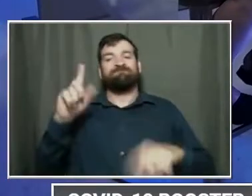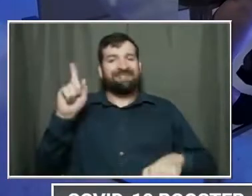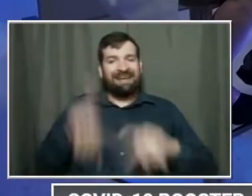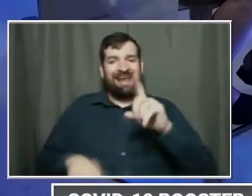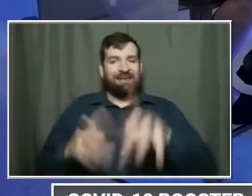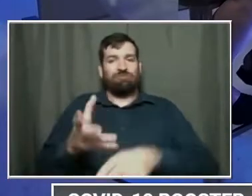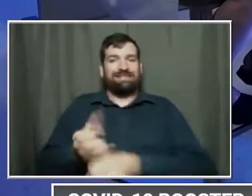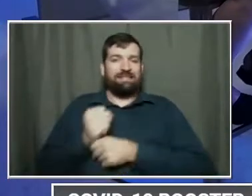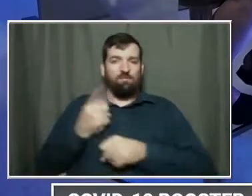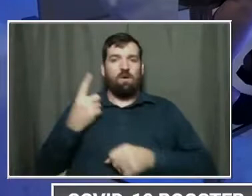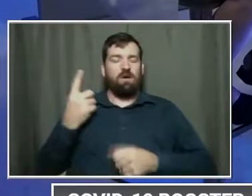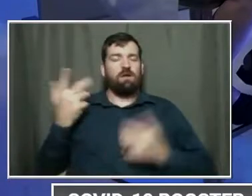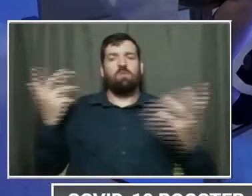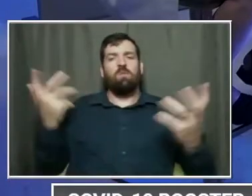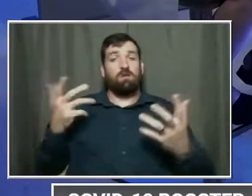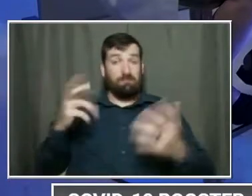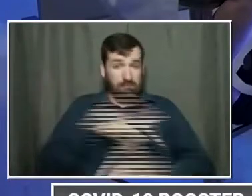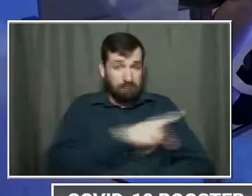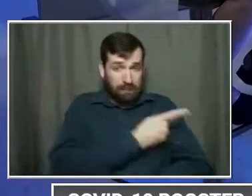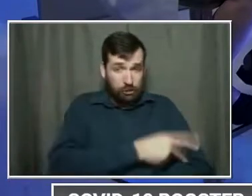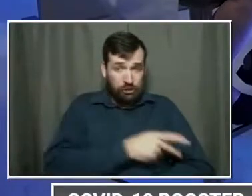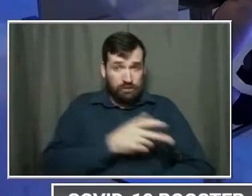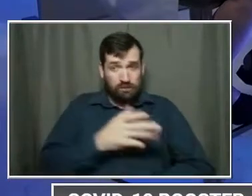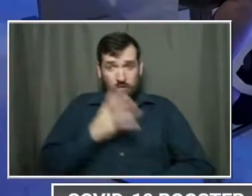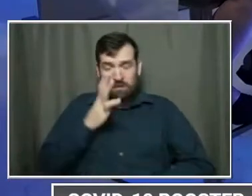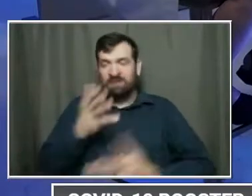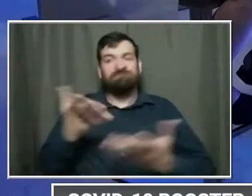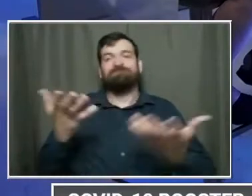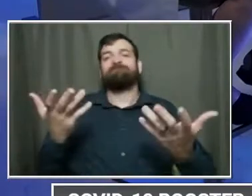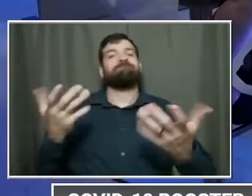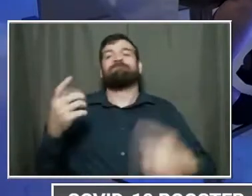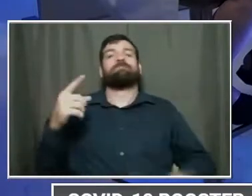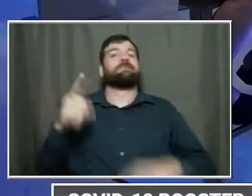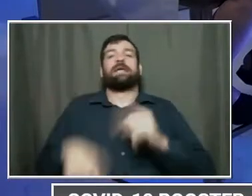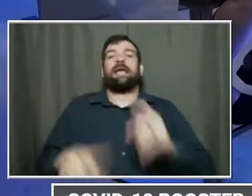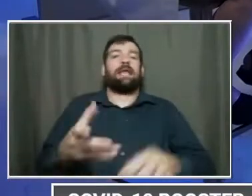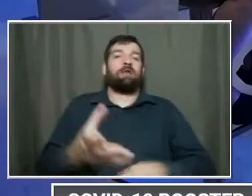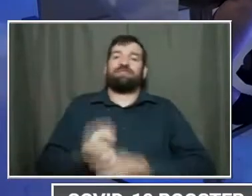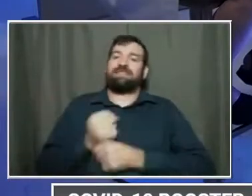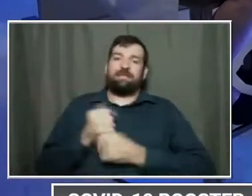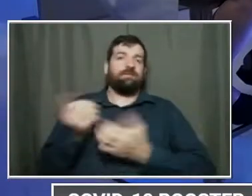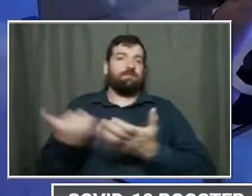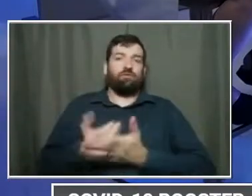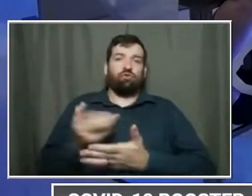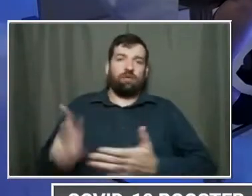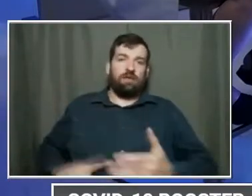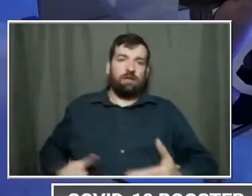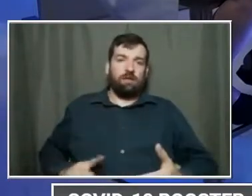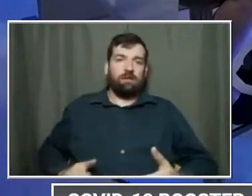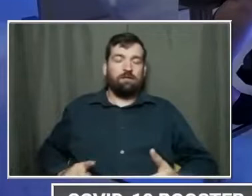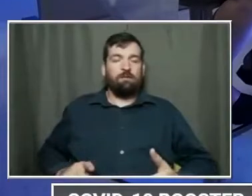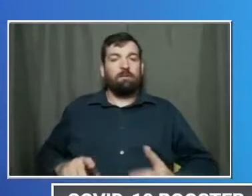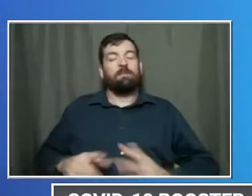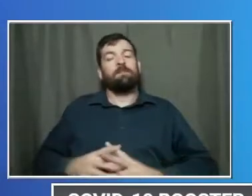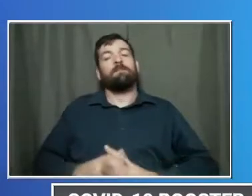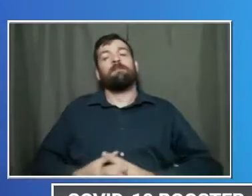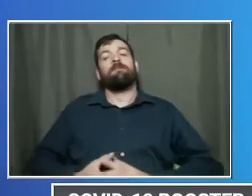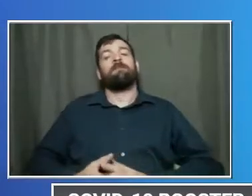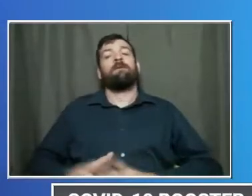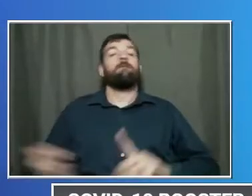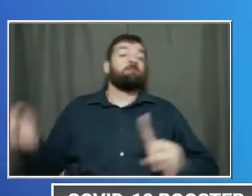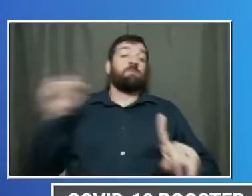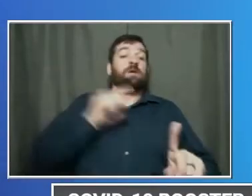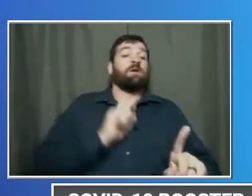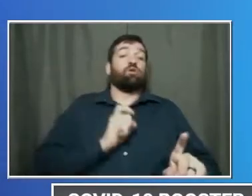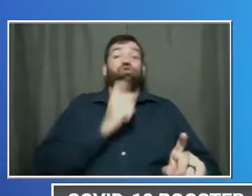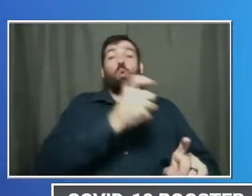Would a patient ever be in a position where they just can't receive a new kidney? So back to the donor,